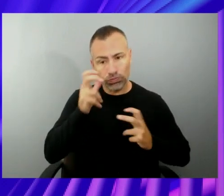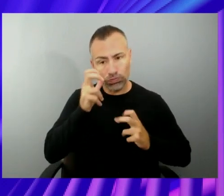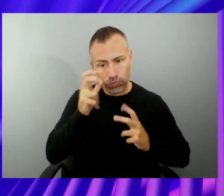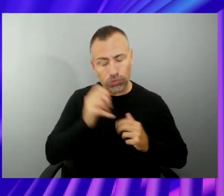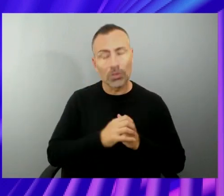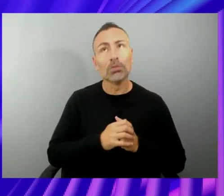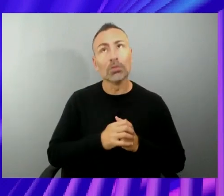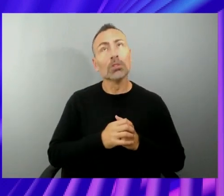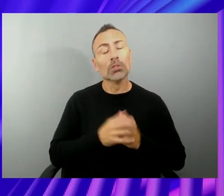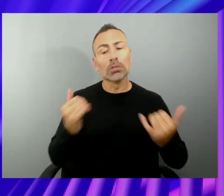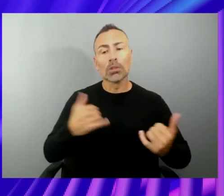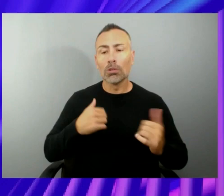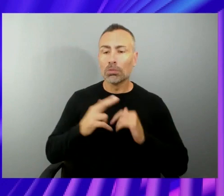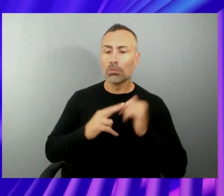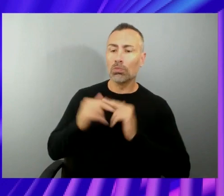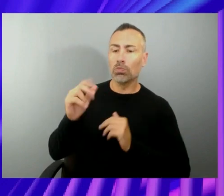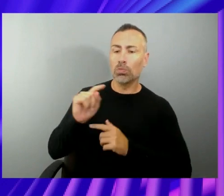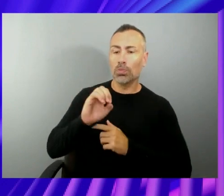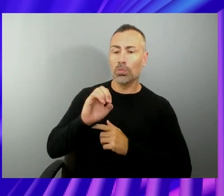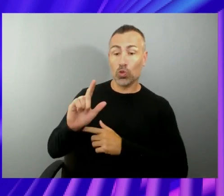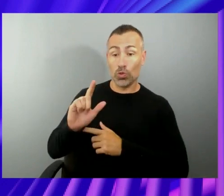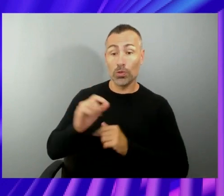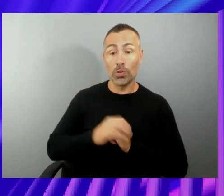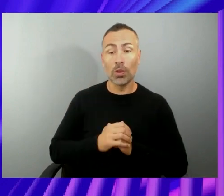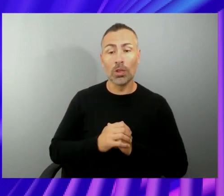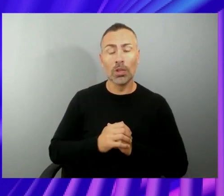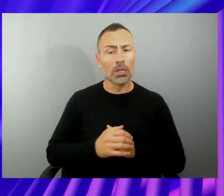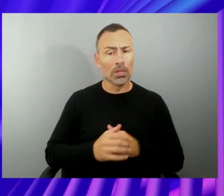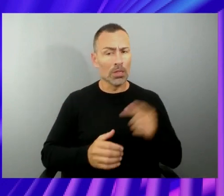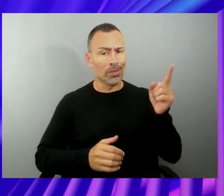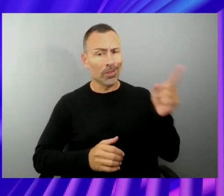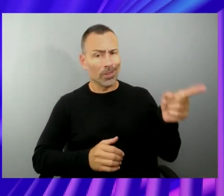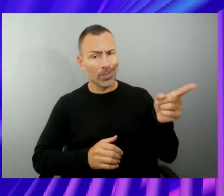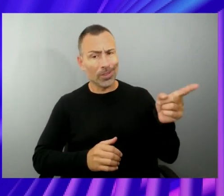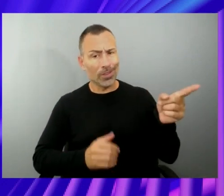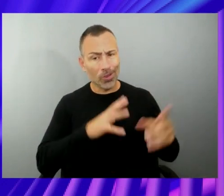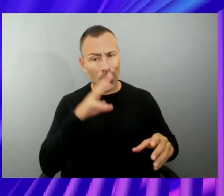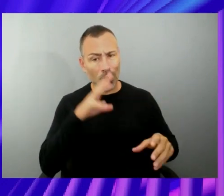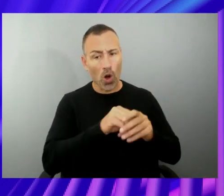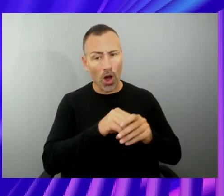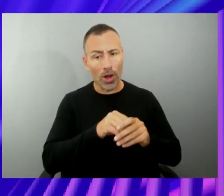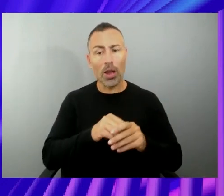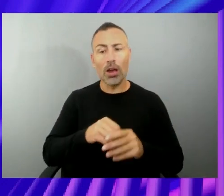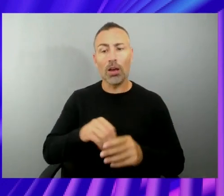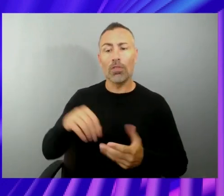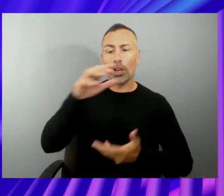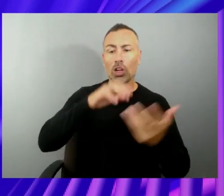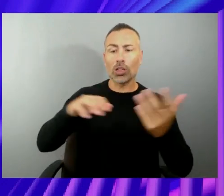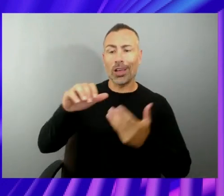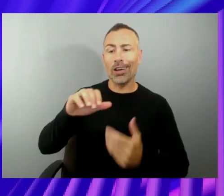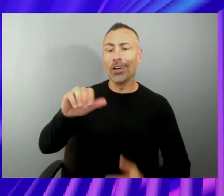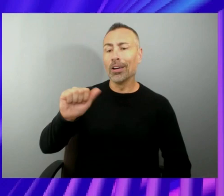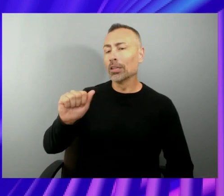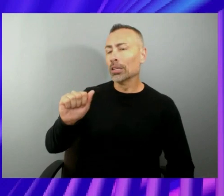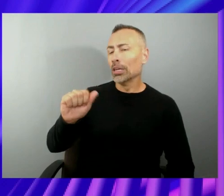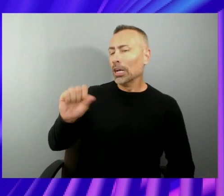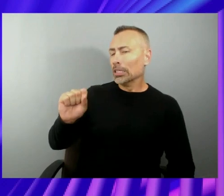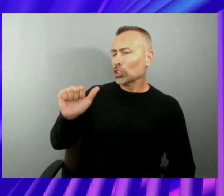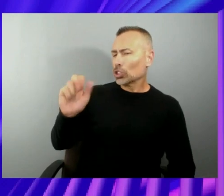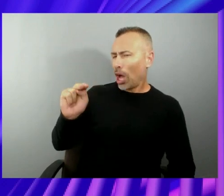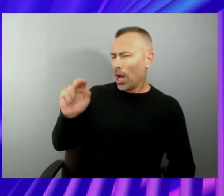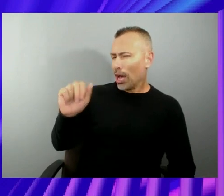tool. I think you were part of the CloudSaga team, along with there are a few of us, and then